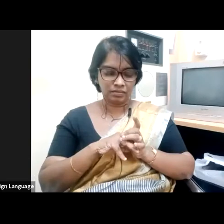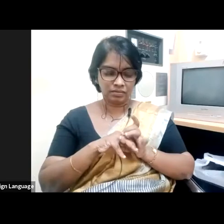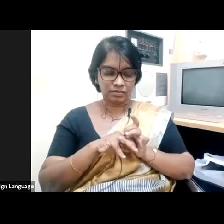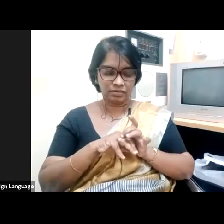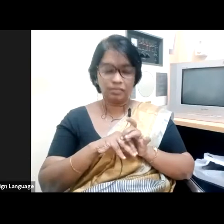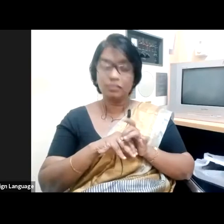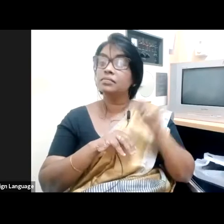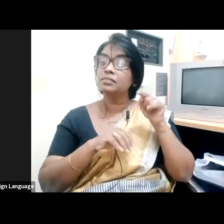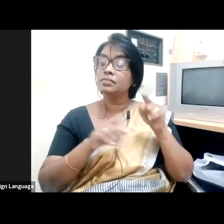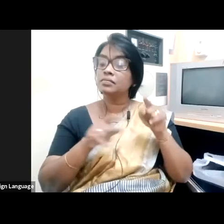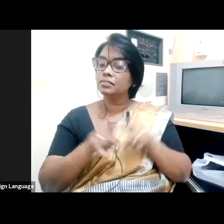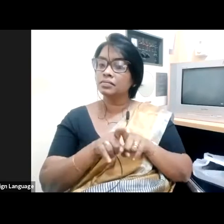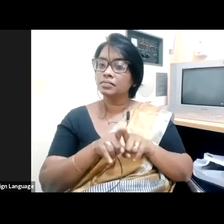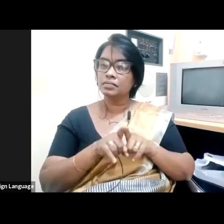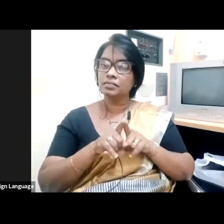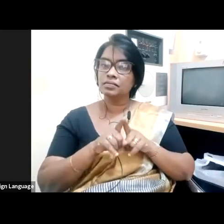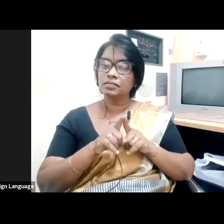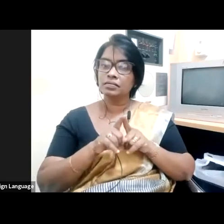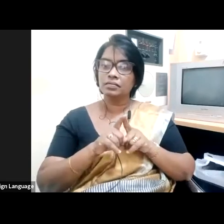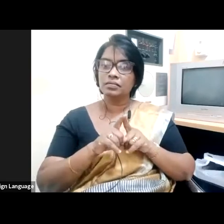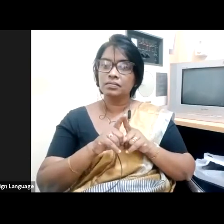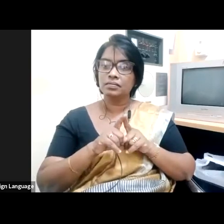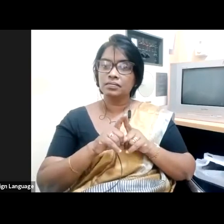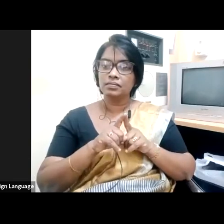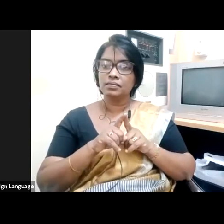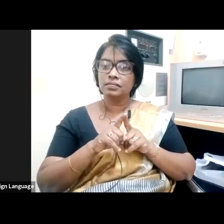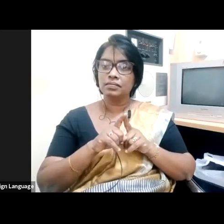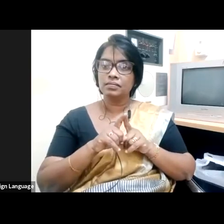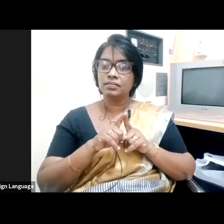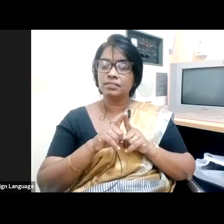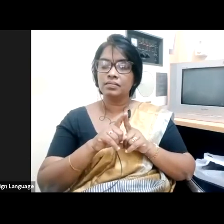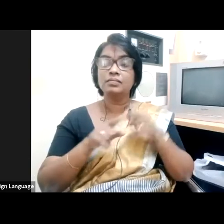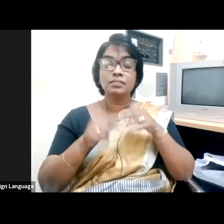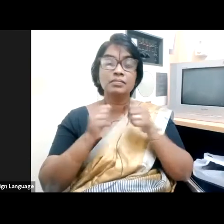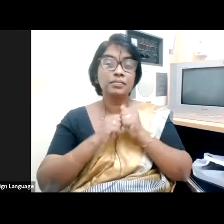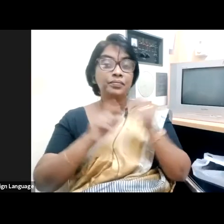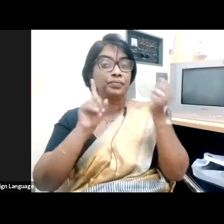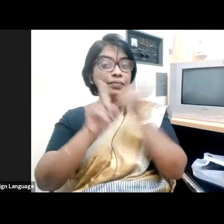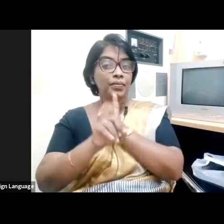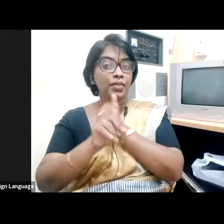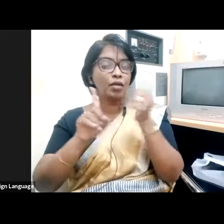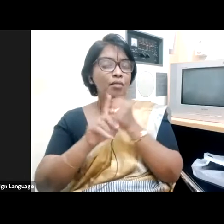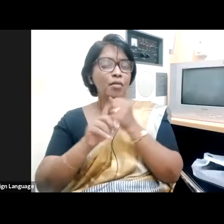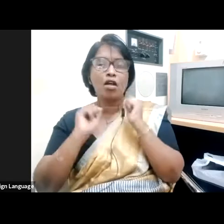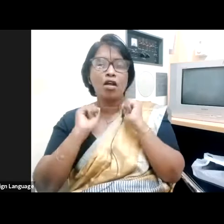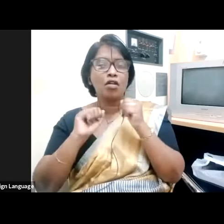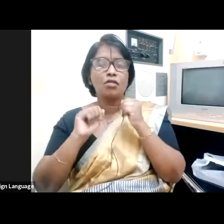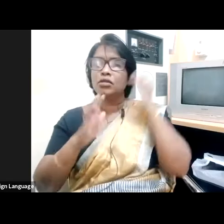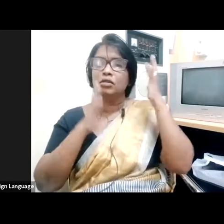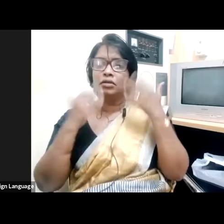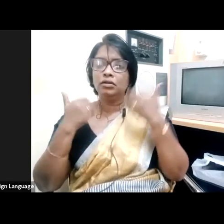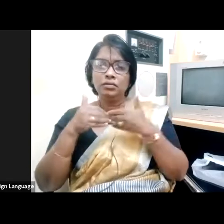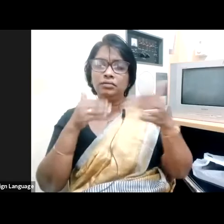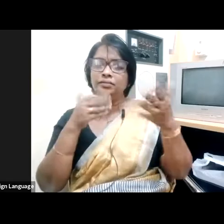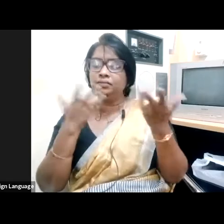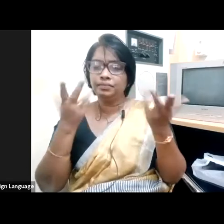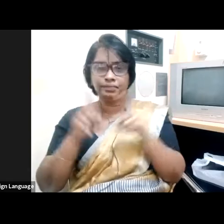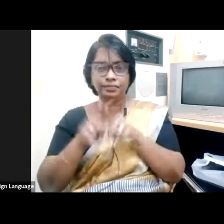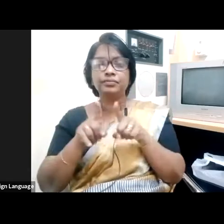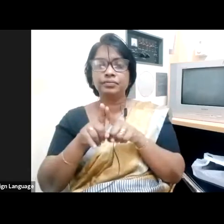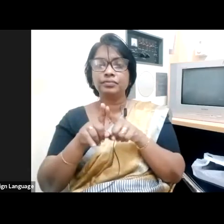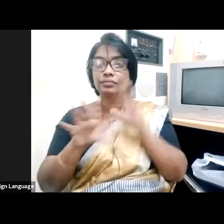What is the impact that we create in terms of setting up data centers? So one of the things